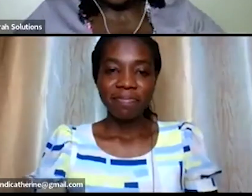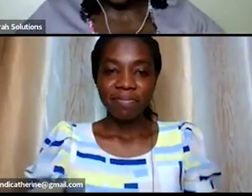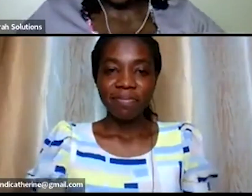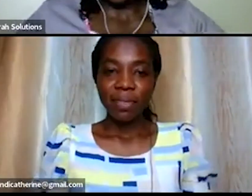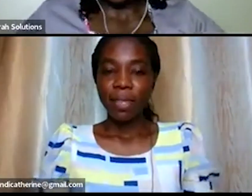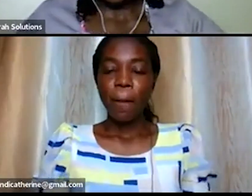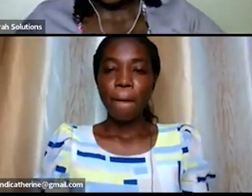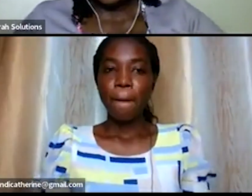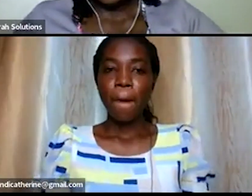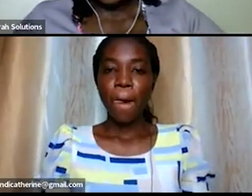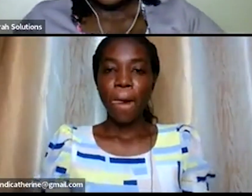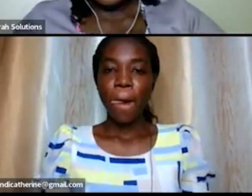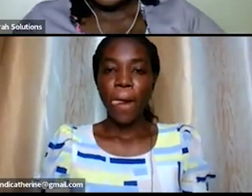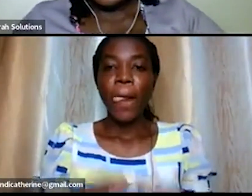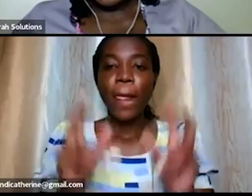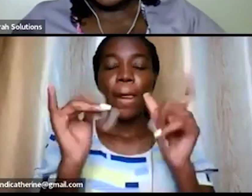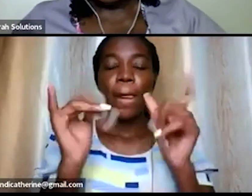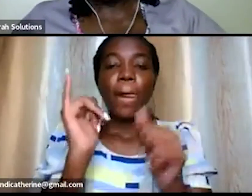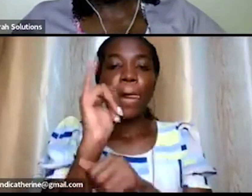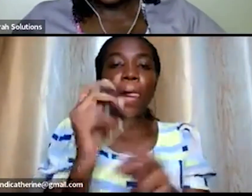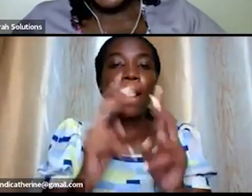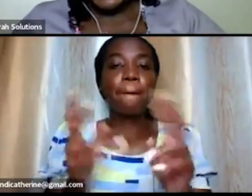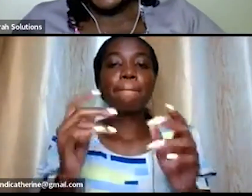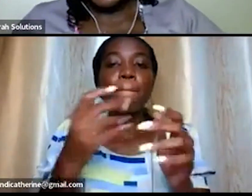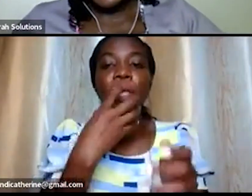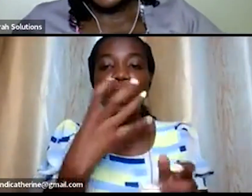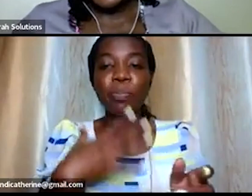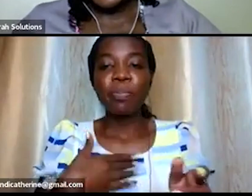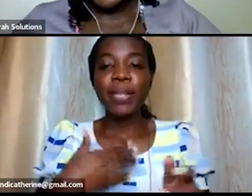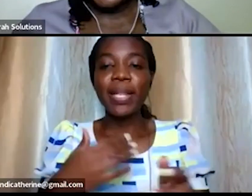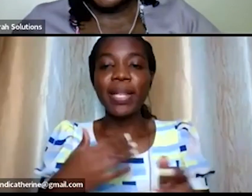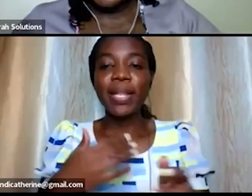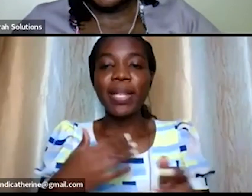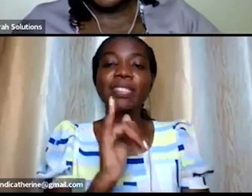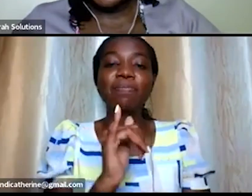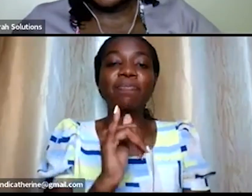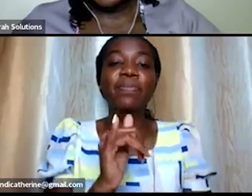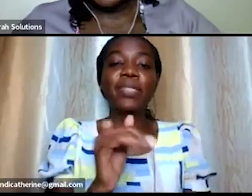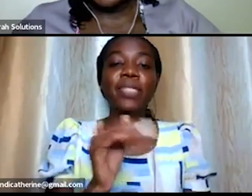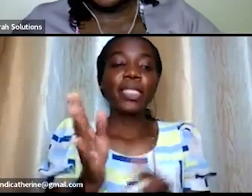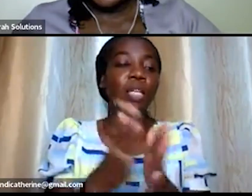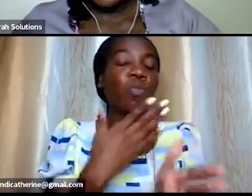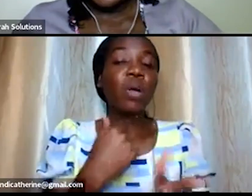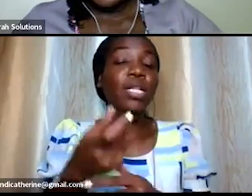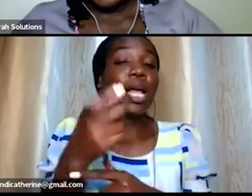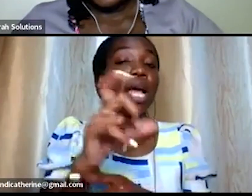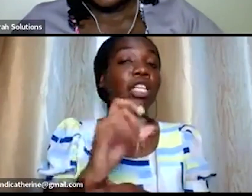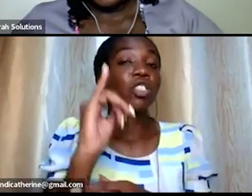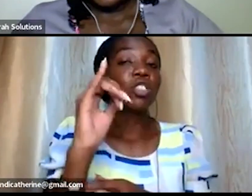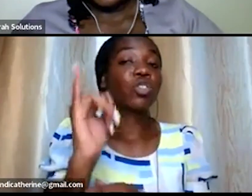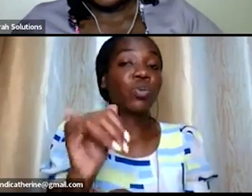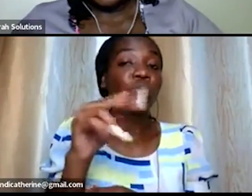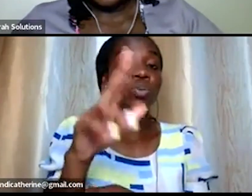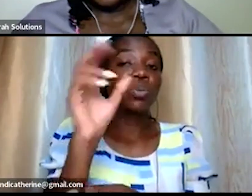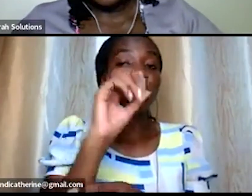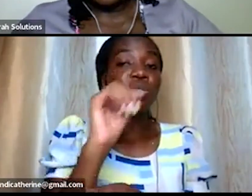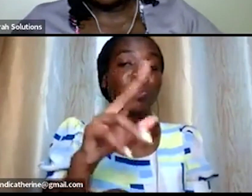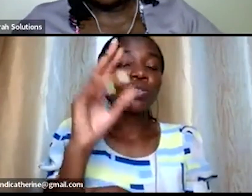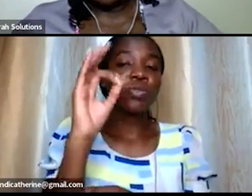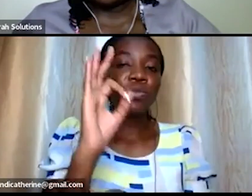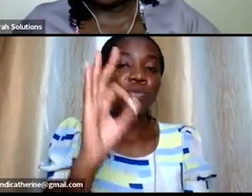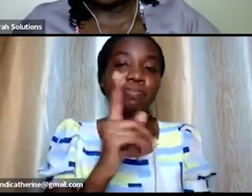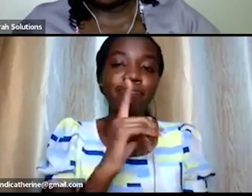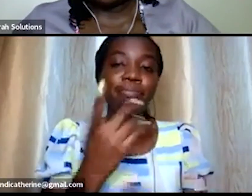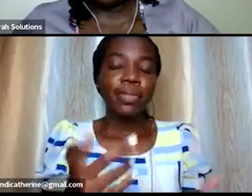question. The topic is so hot, I like it. I just want to add on, Yusuf has said that there's